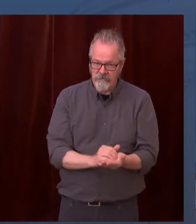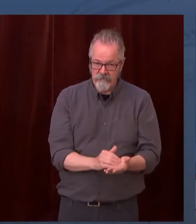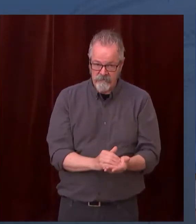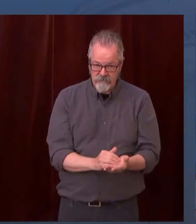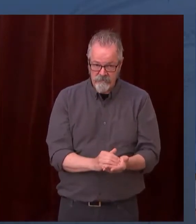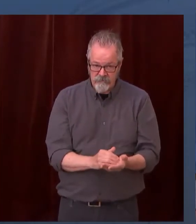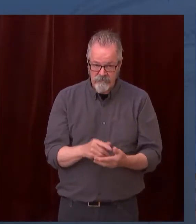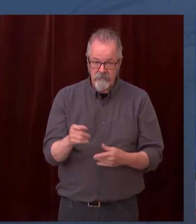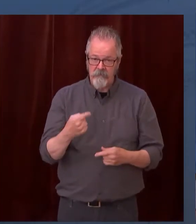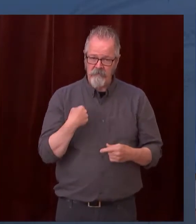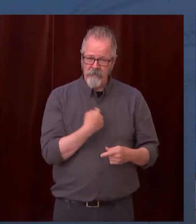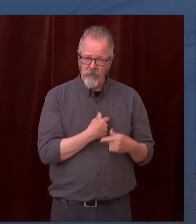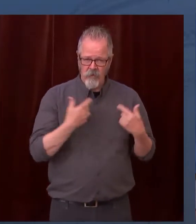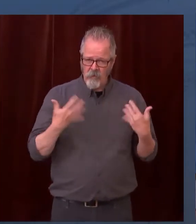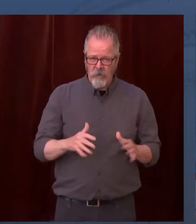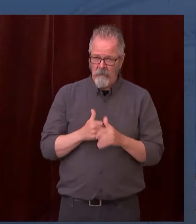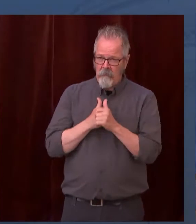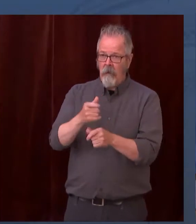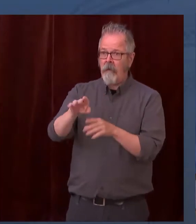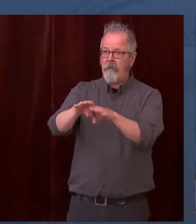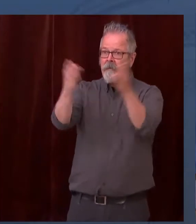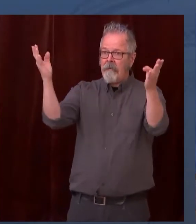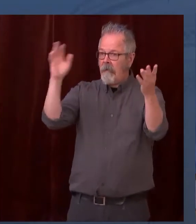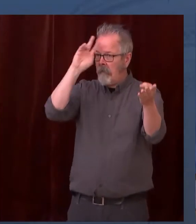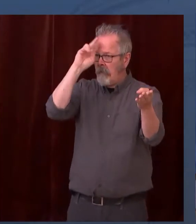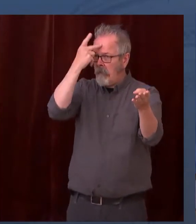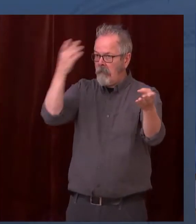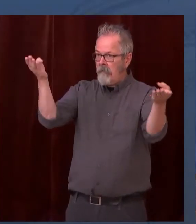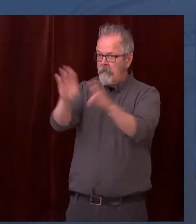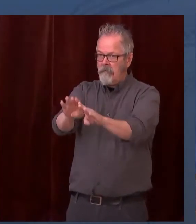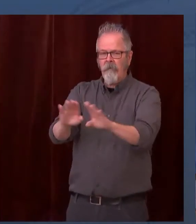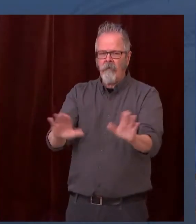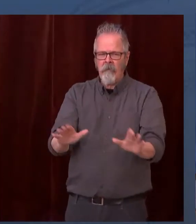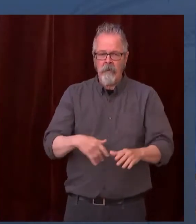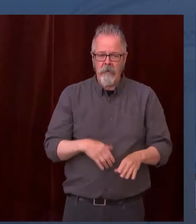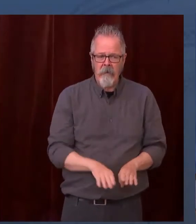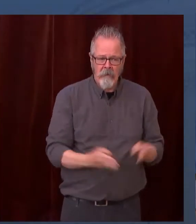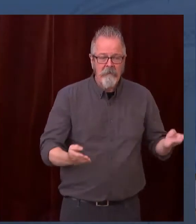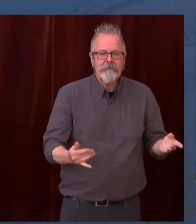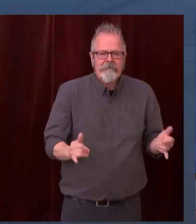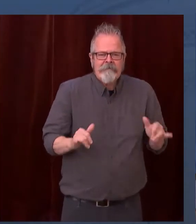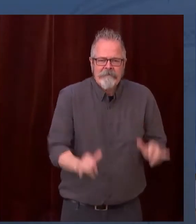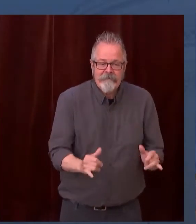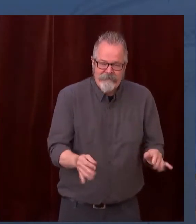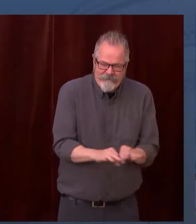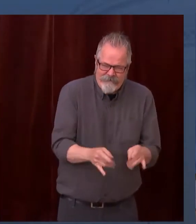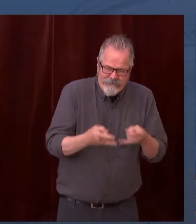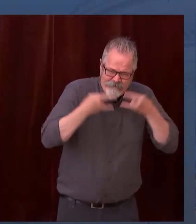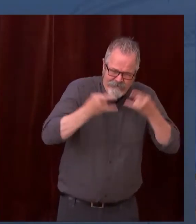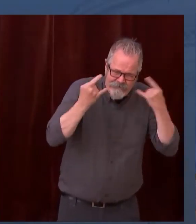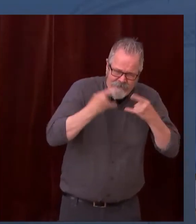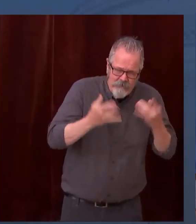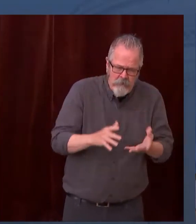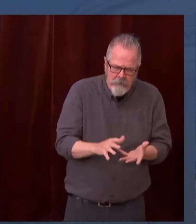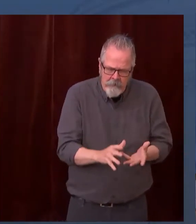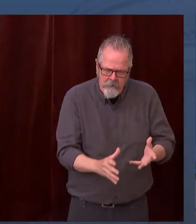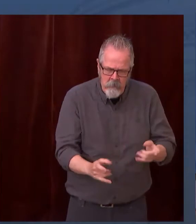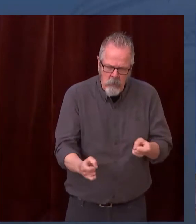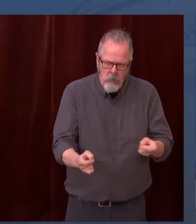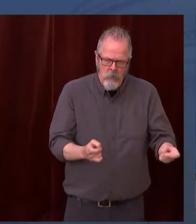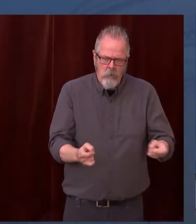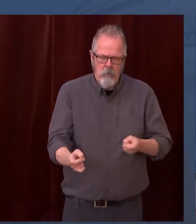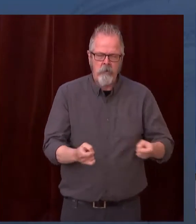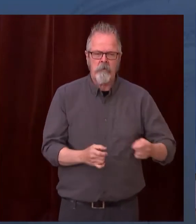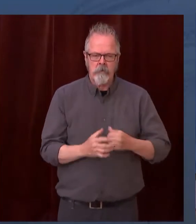on, something that is currently allowable and important to do. So with that, I'd like to turn it over to John Wiesman to talk about the